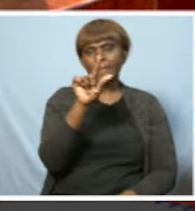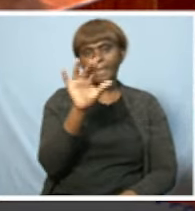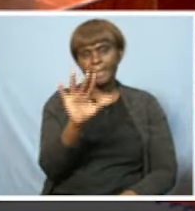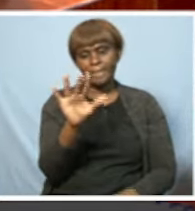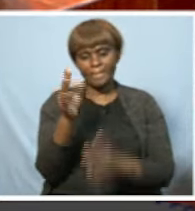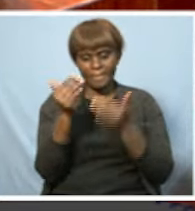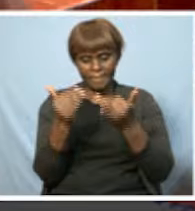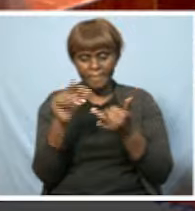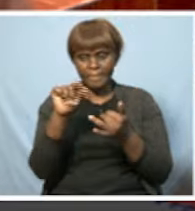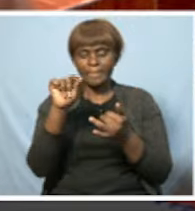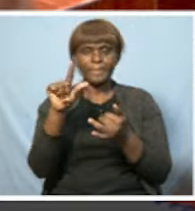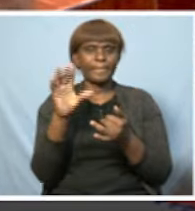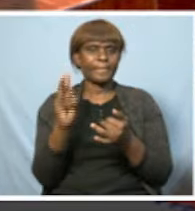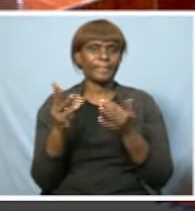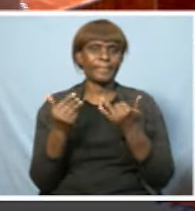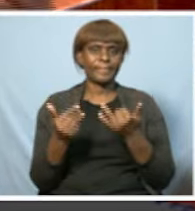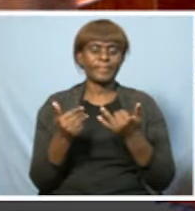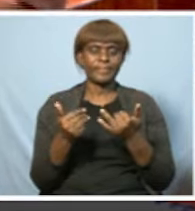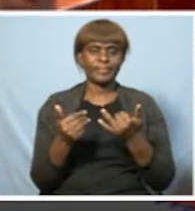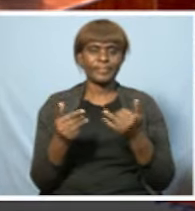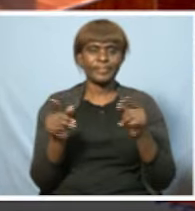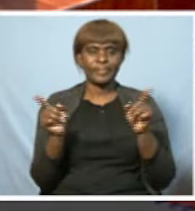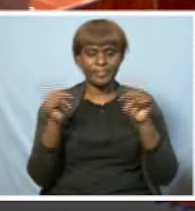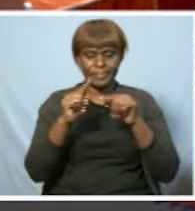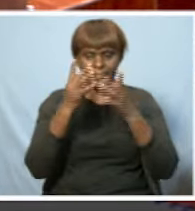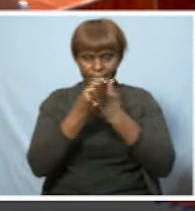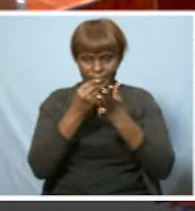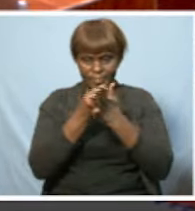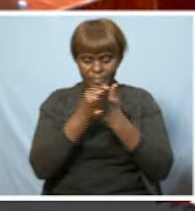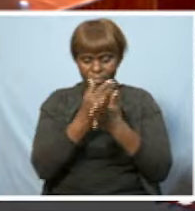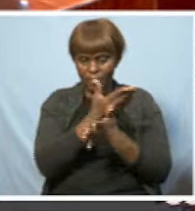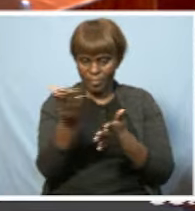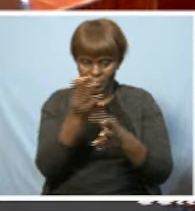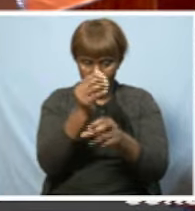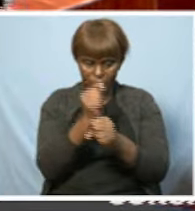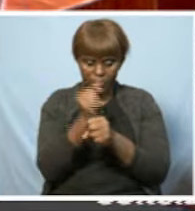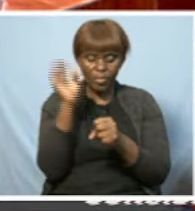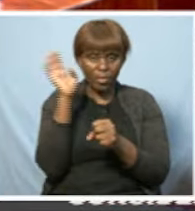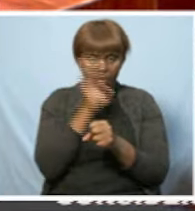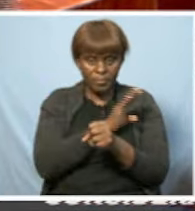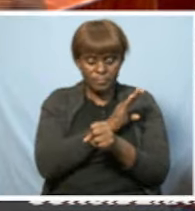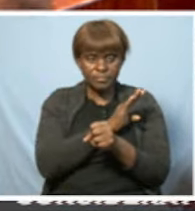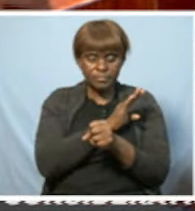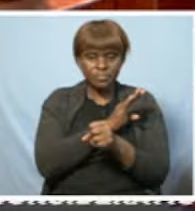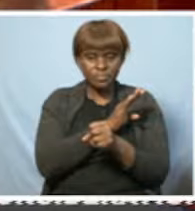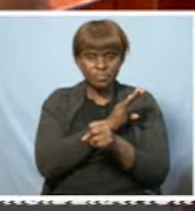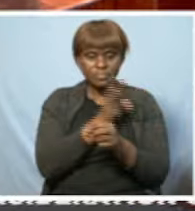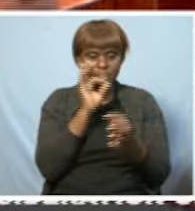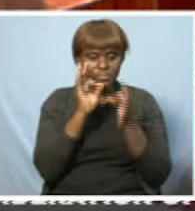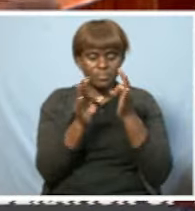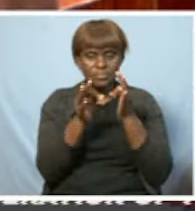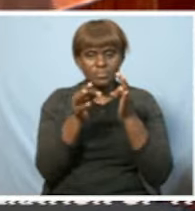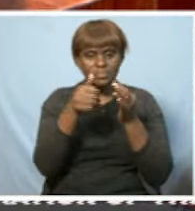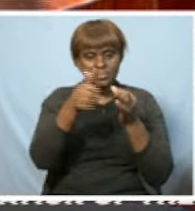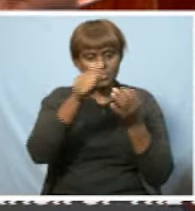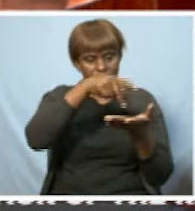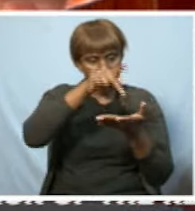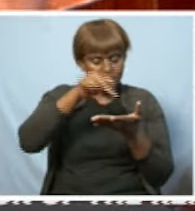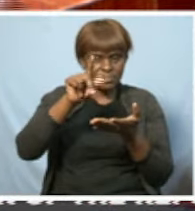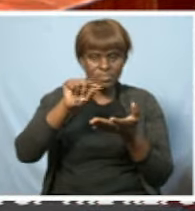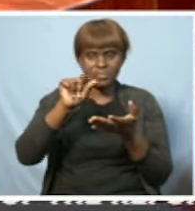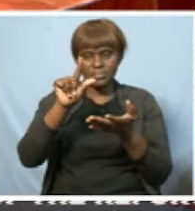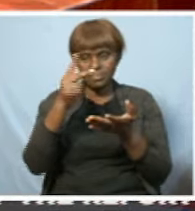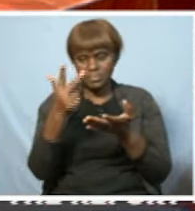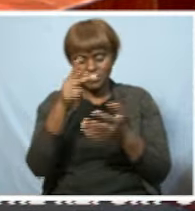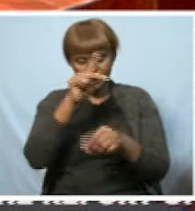now 2026. And when funding is received, if you are paying a 2023 project,